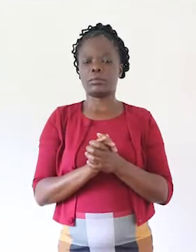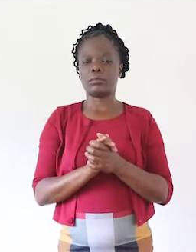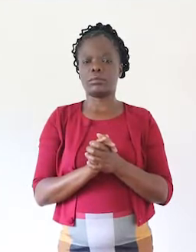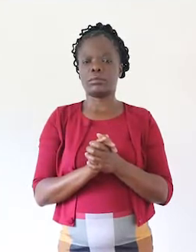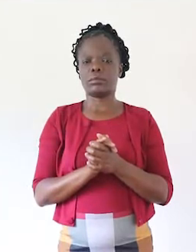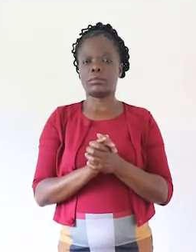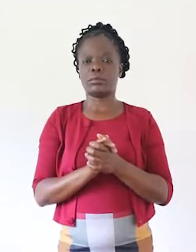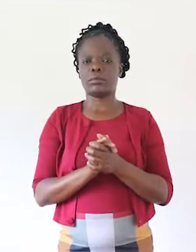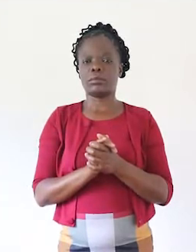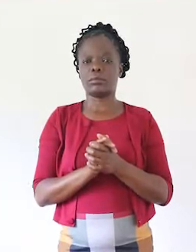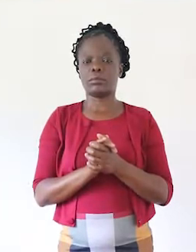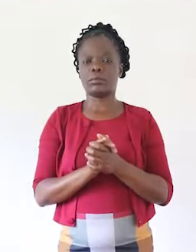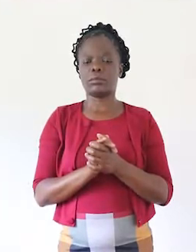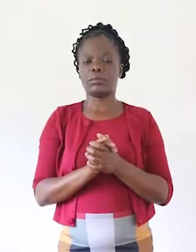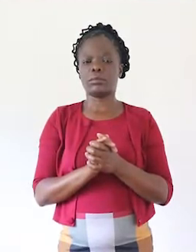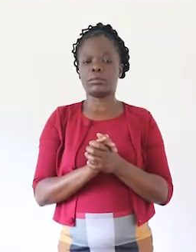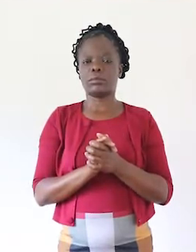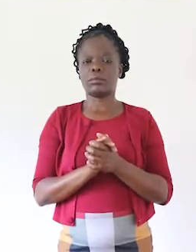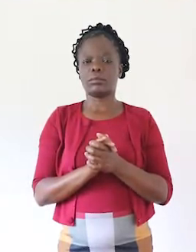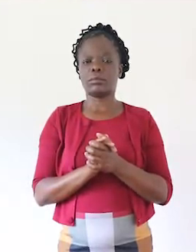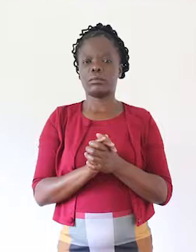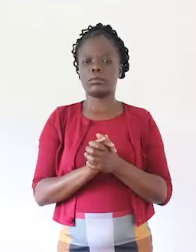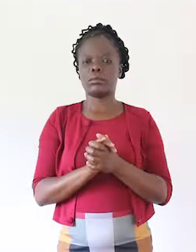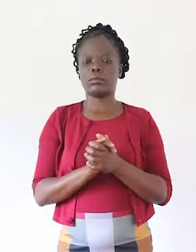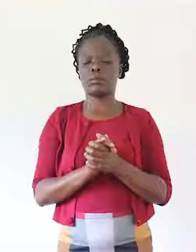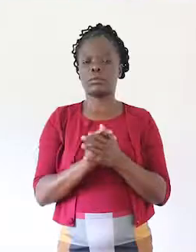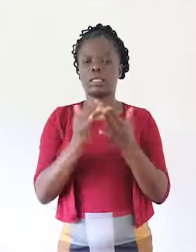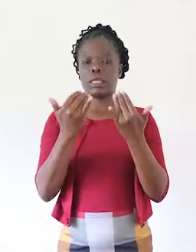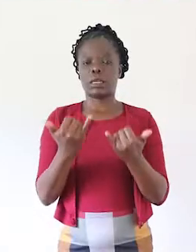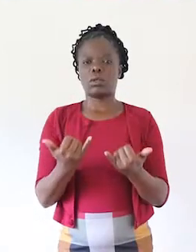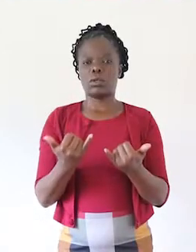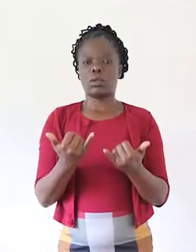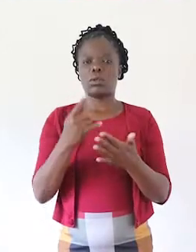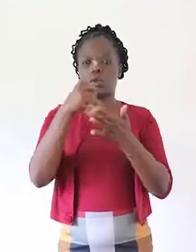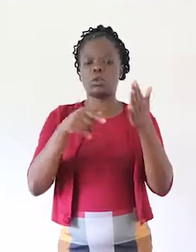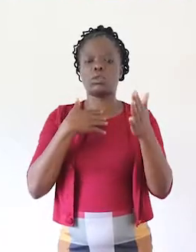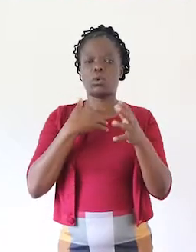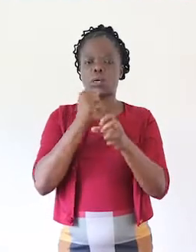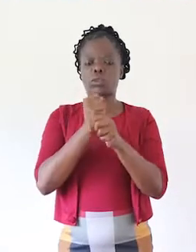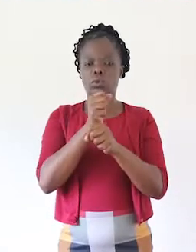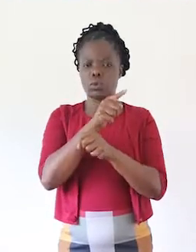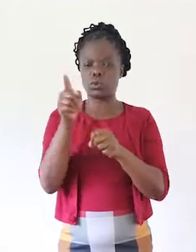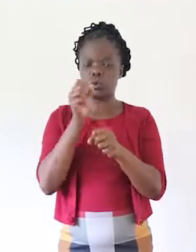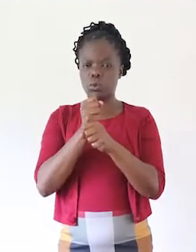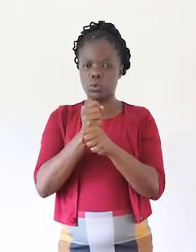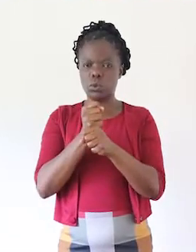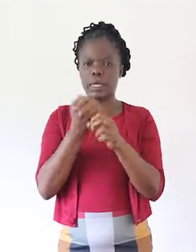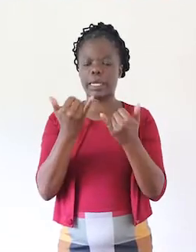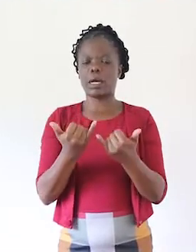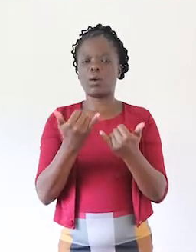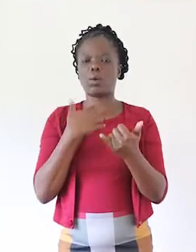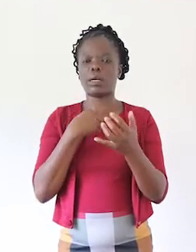Continue loading that. Yes. Yes. Now, what we want to do, we